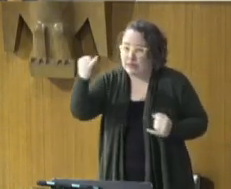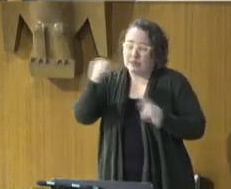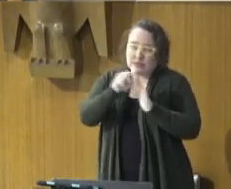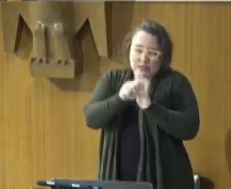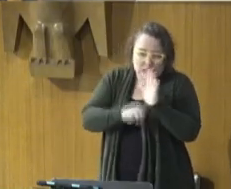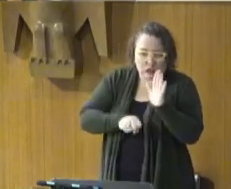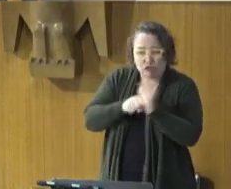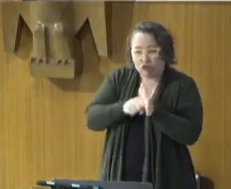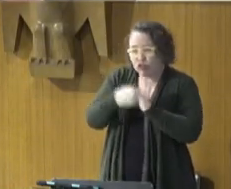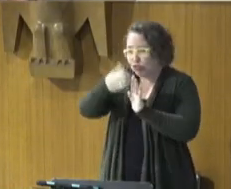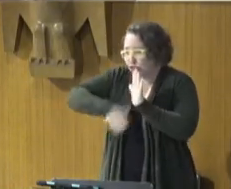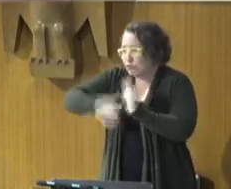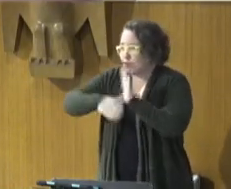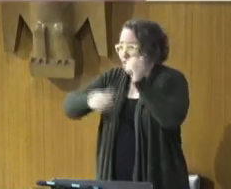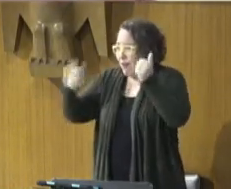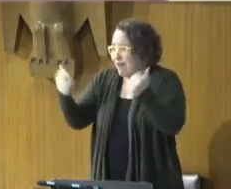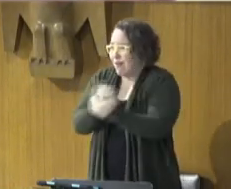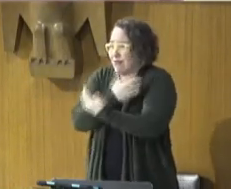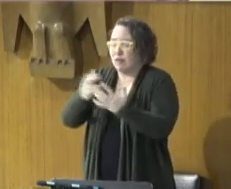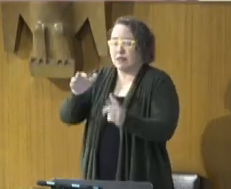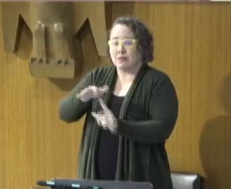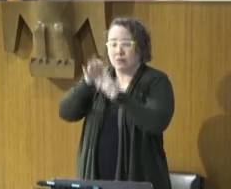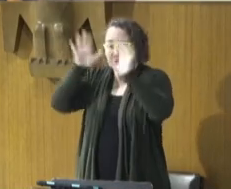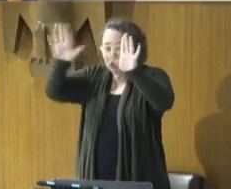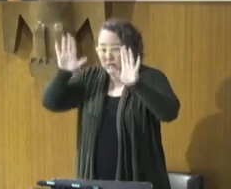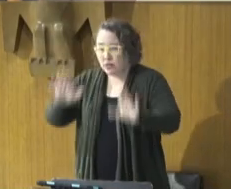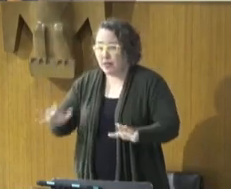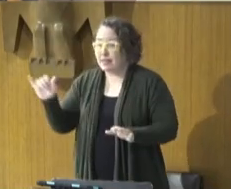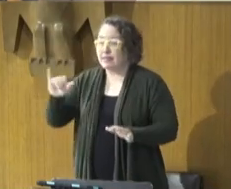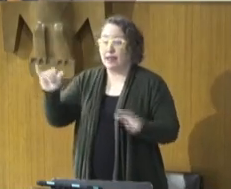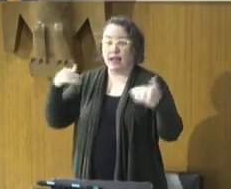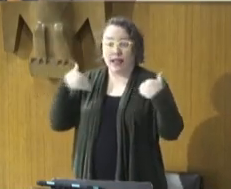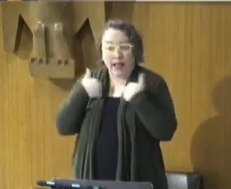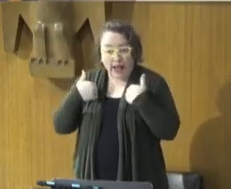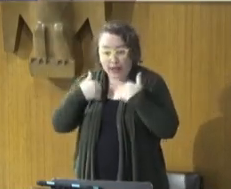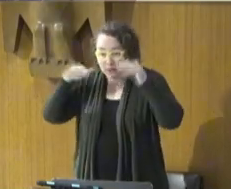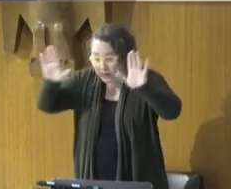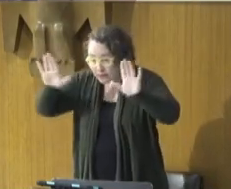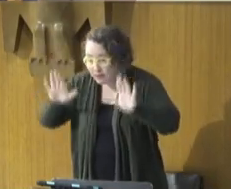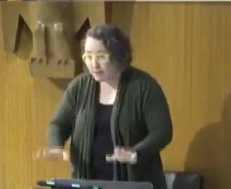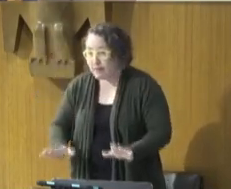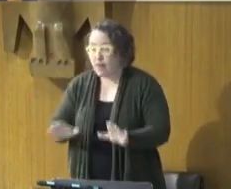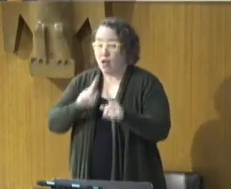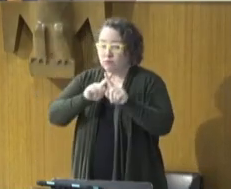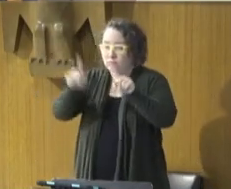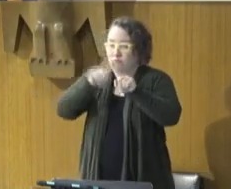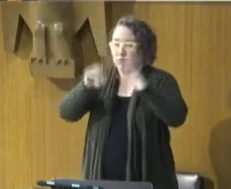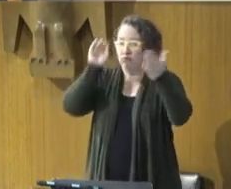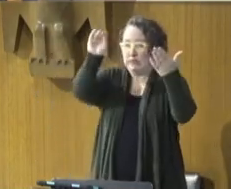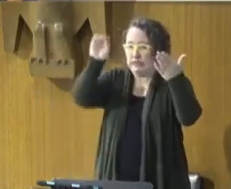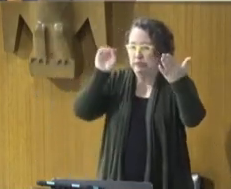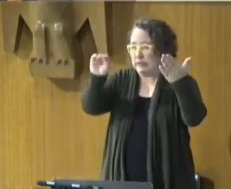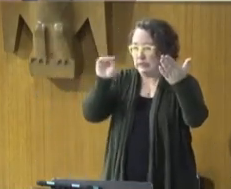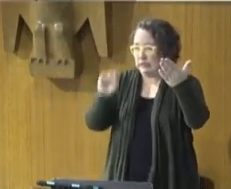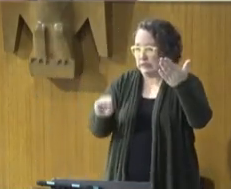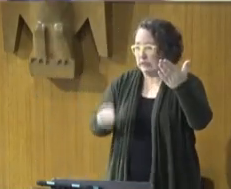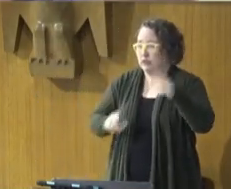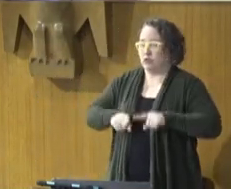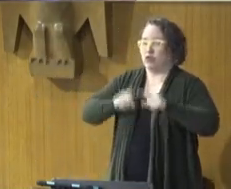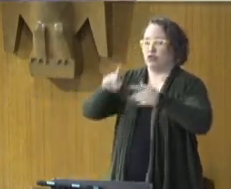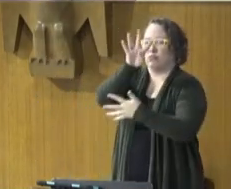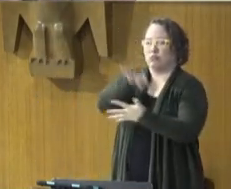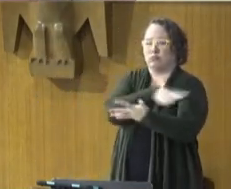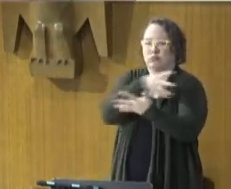our scripture passages and special Sundays like Animal Blessing Sunday. And then we'll try to take notes of some of the major